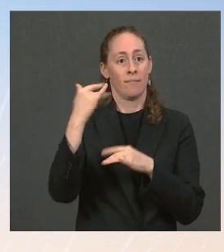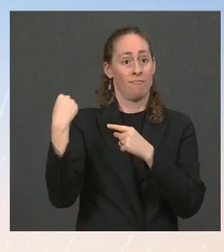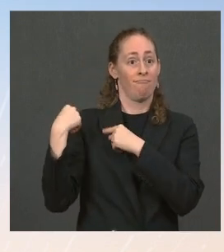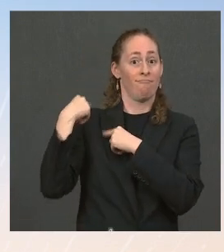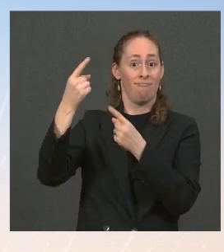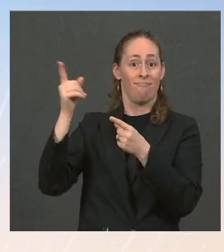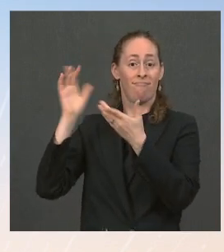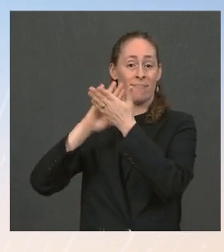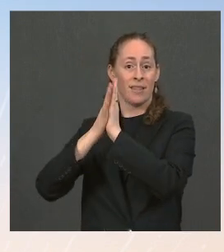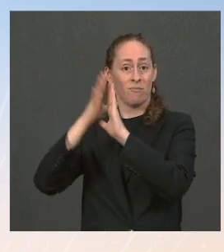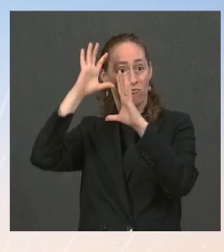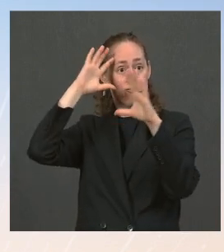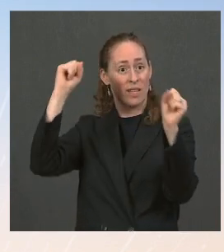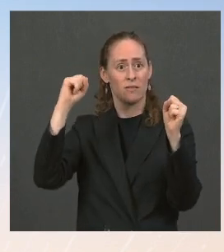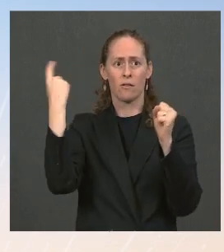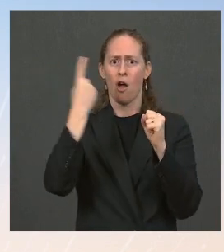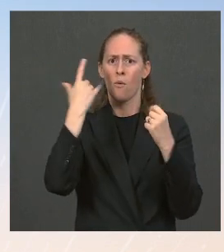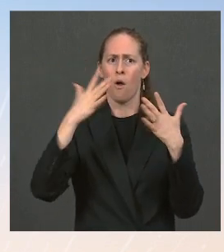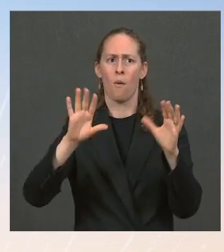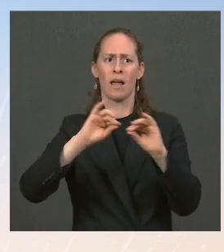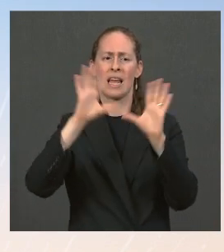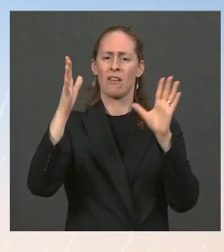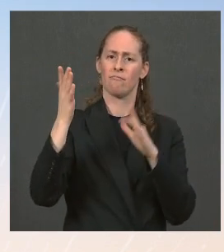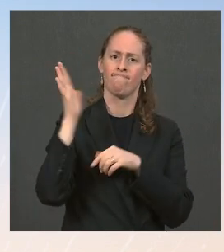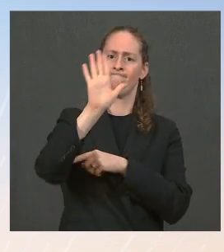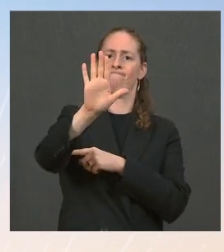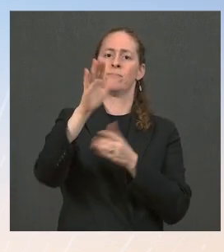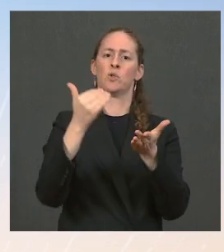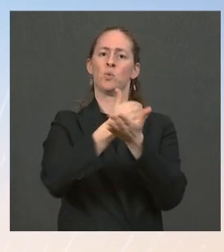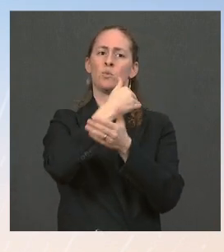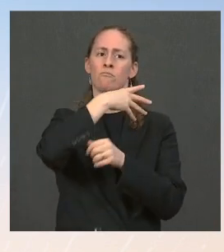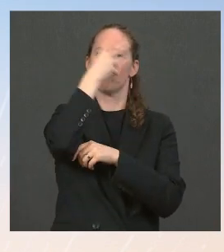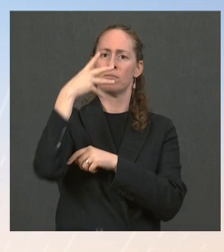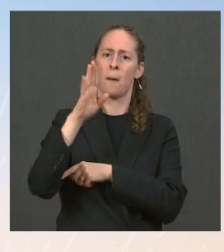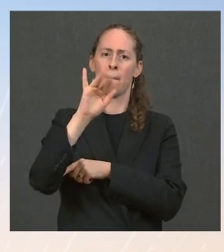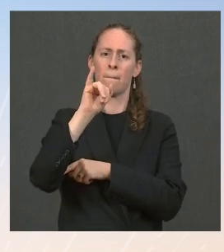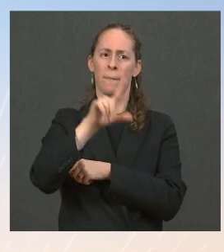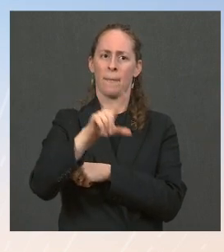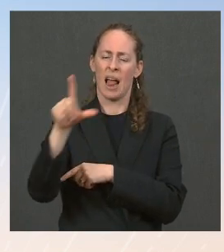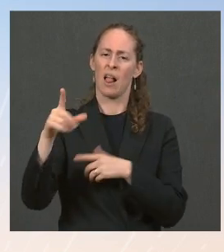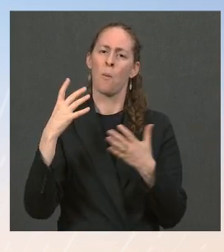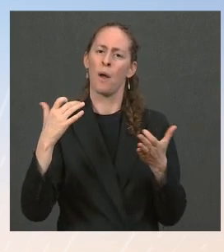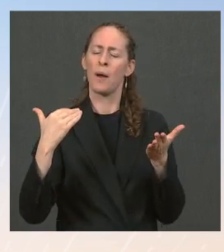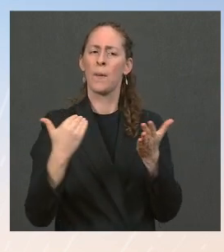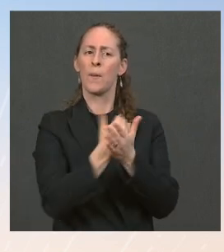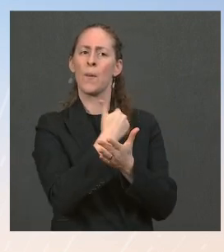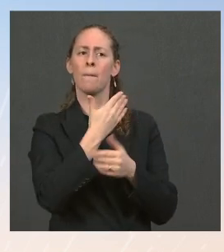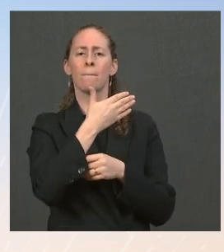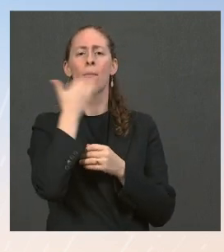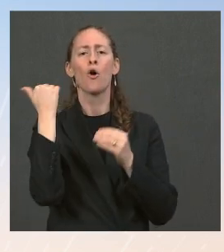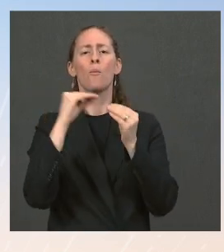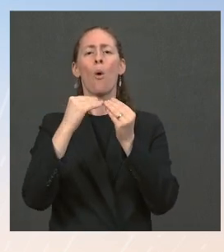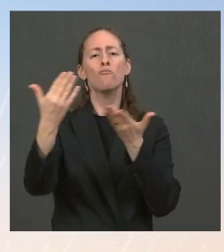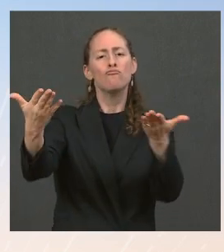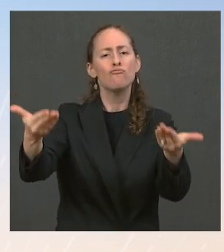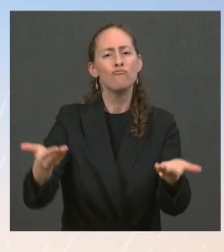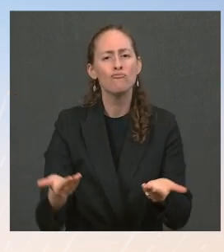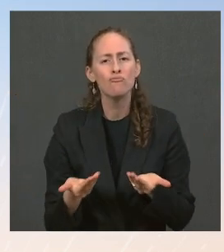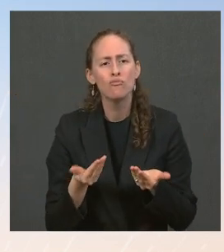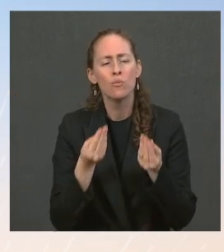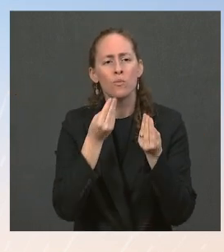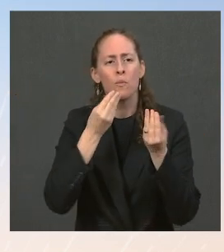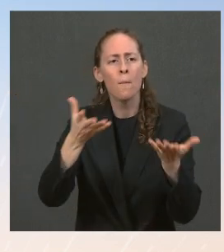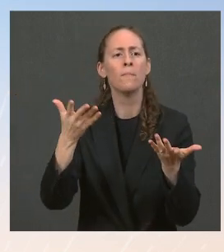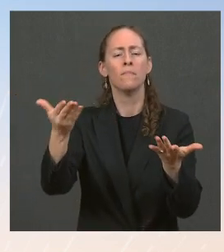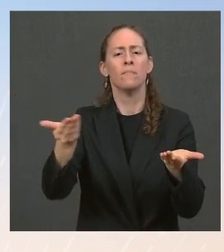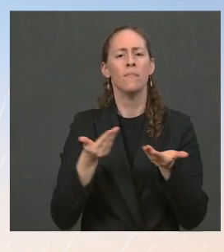bill, that we can take steps to put in place a more humane, a more orderly system, especially after a very